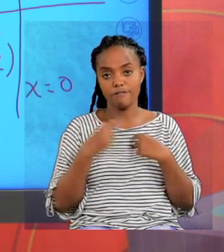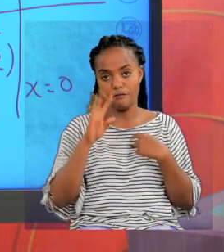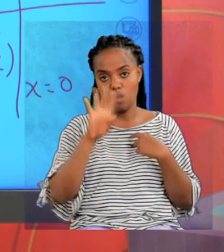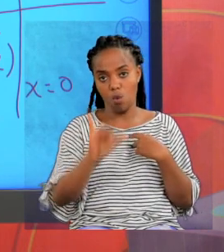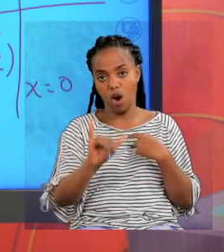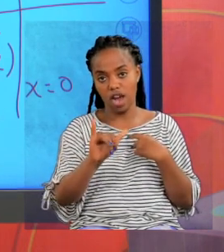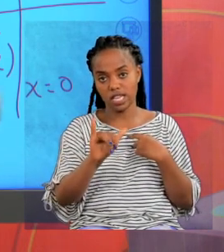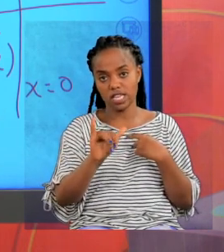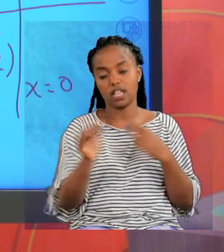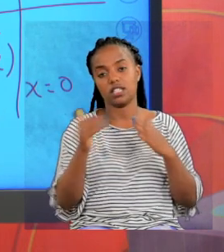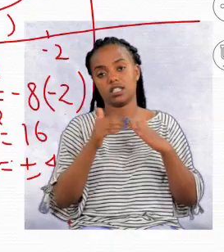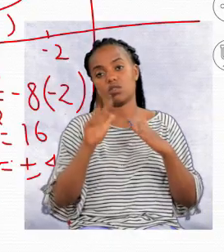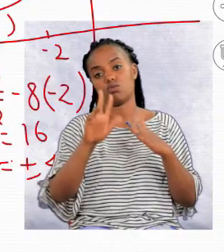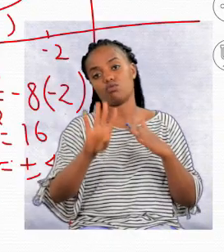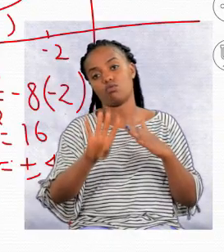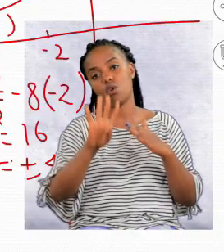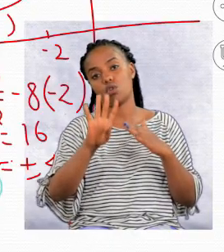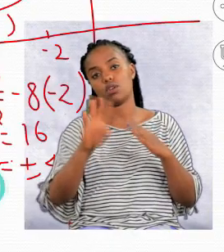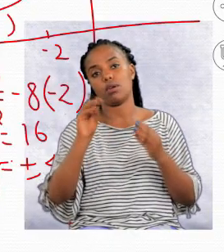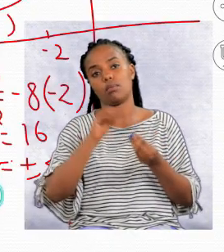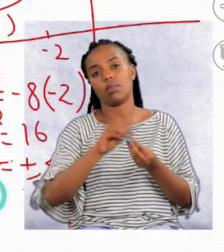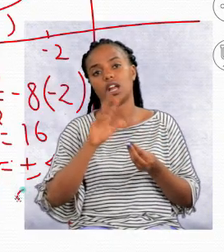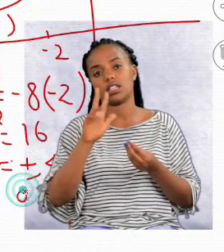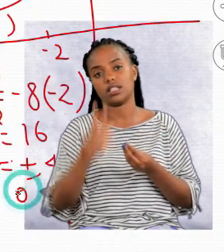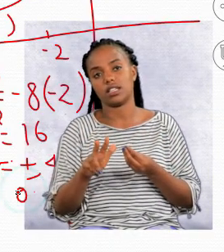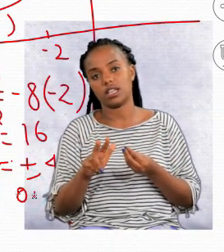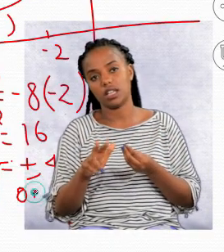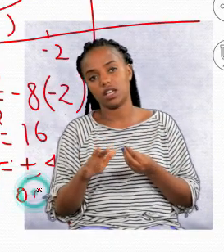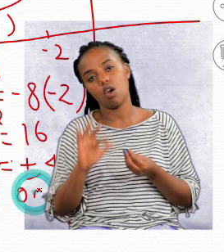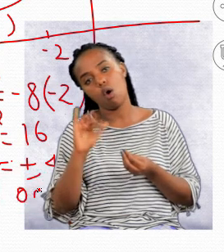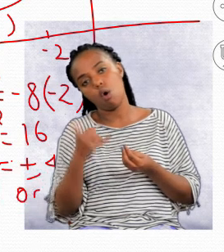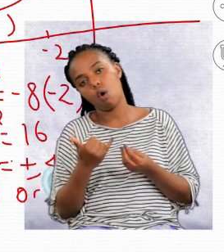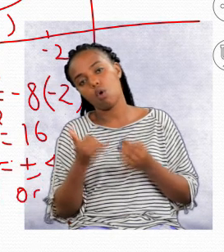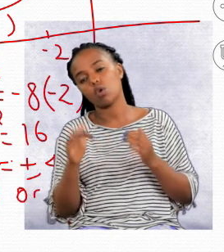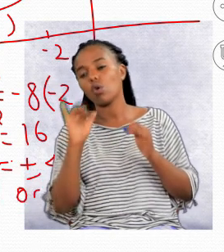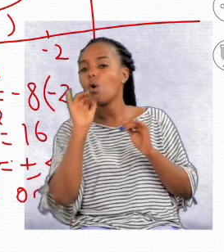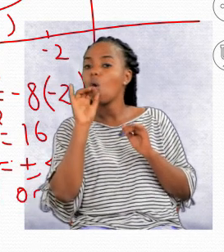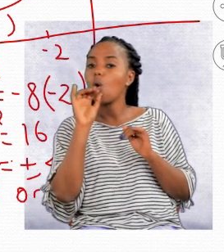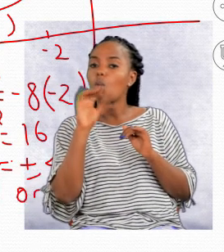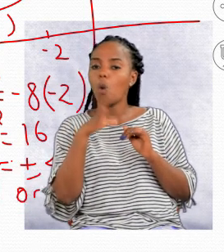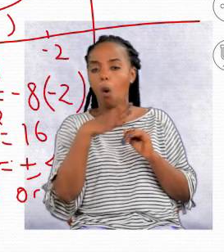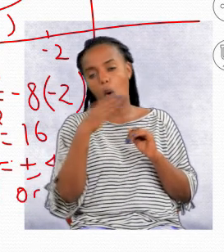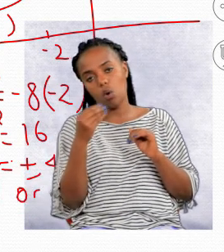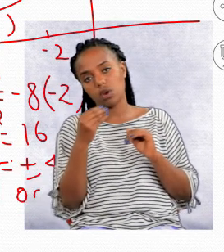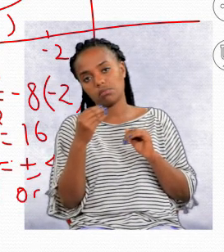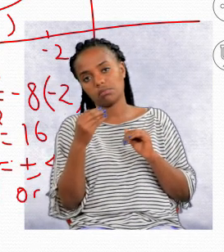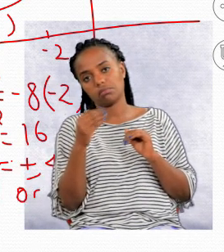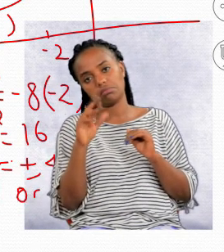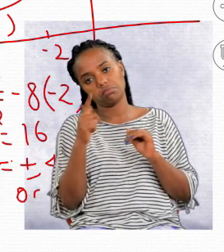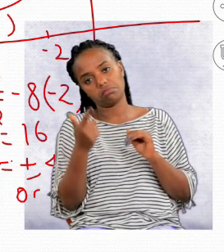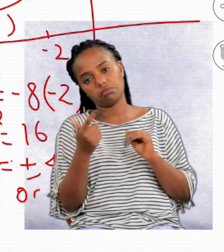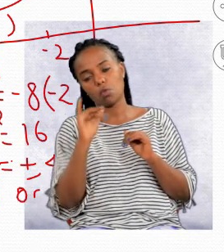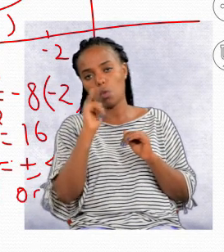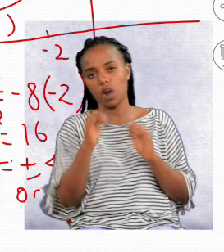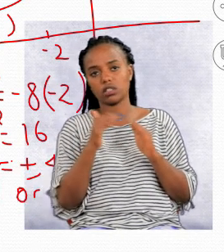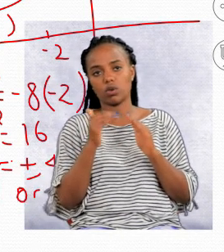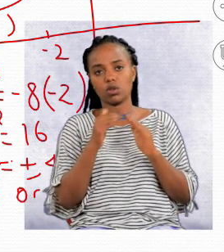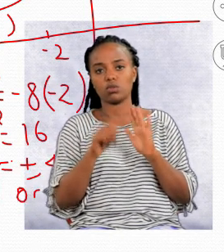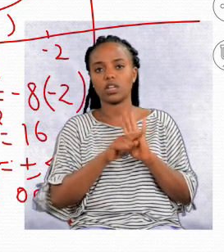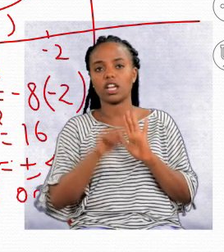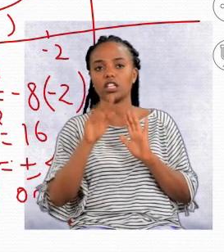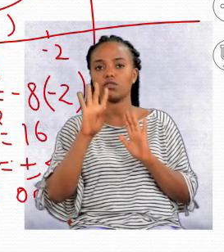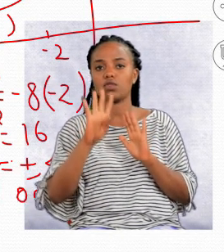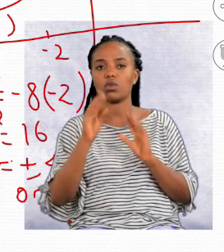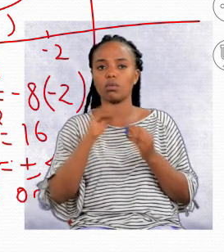to 4 plus 3, it is 7, or y is equal to negative 4 plus